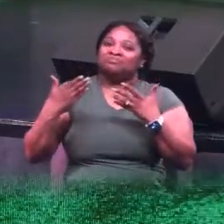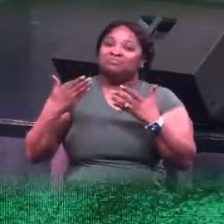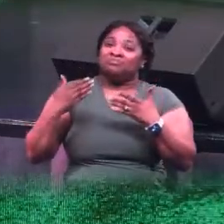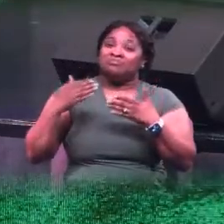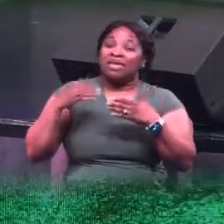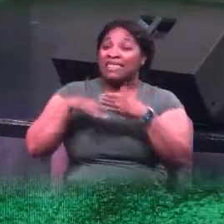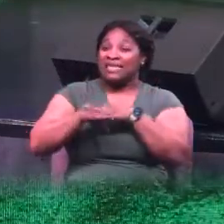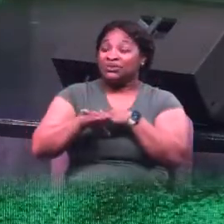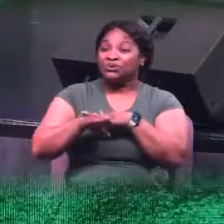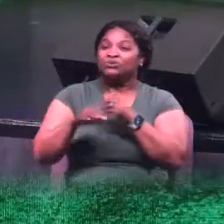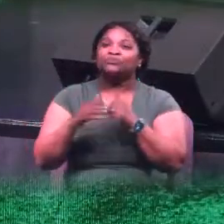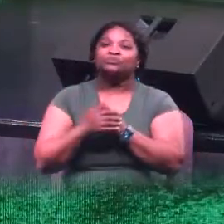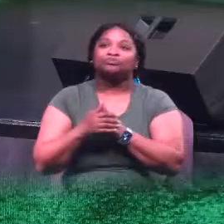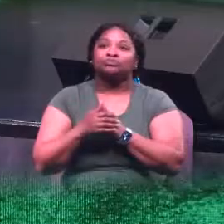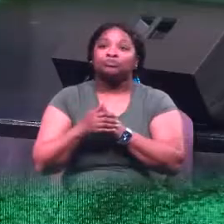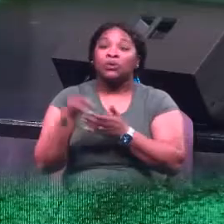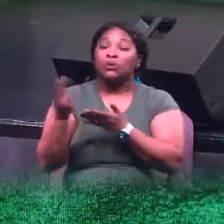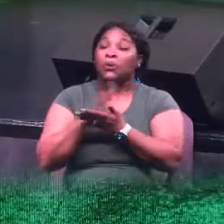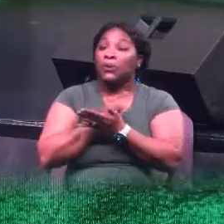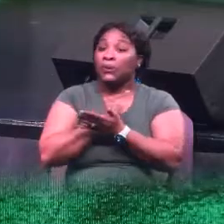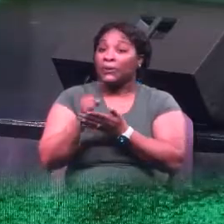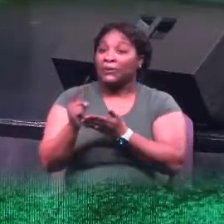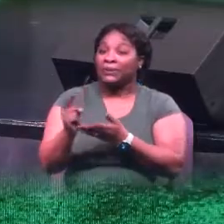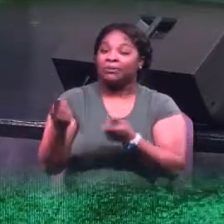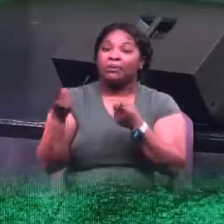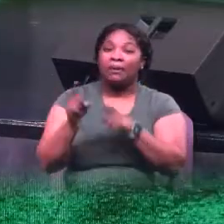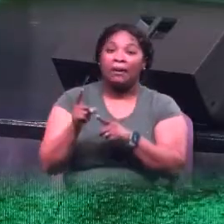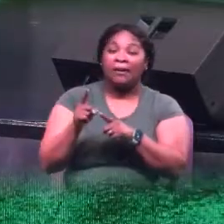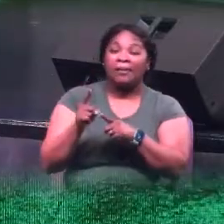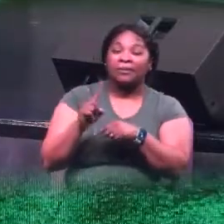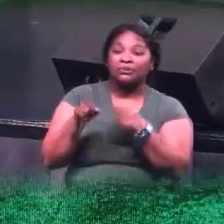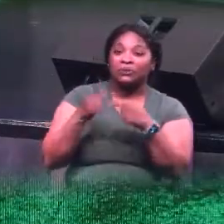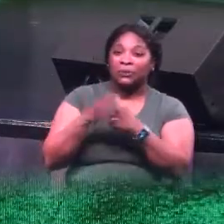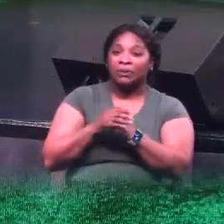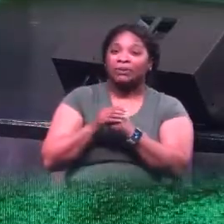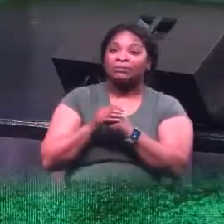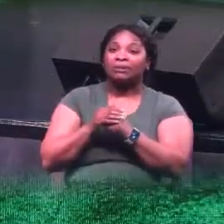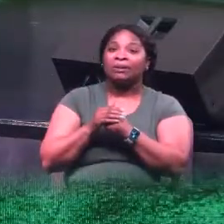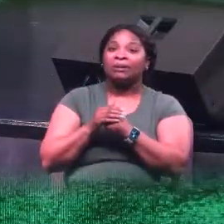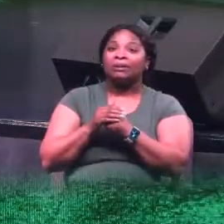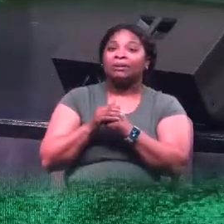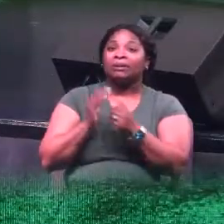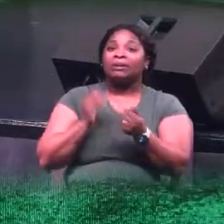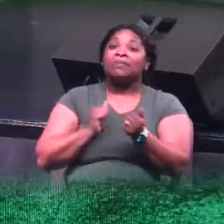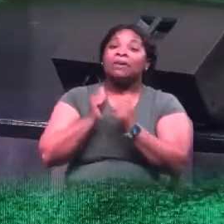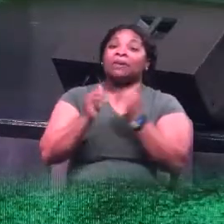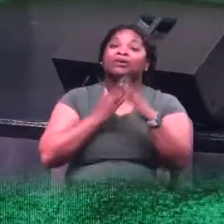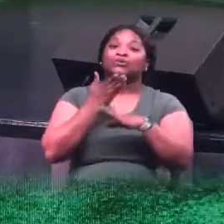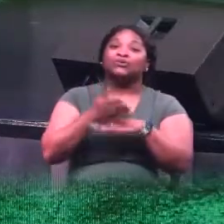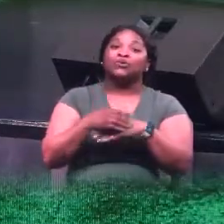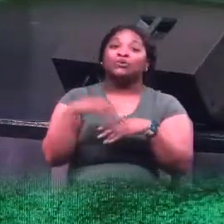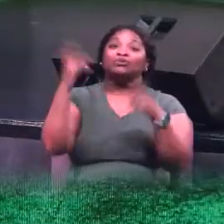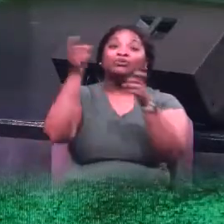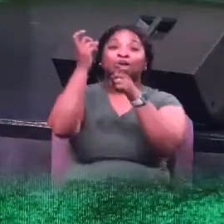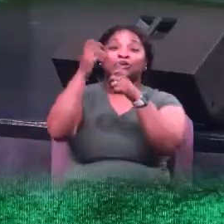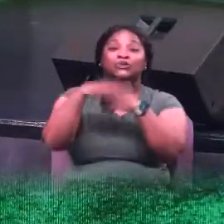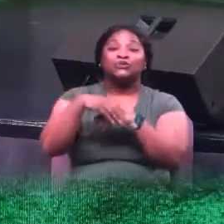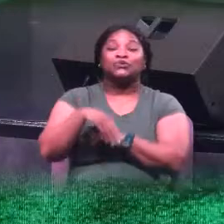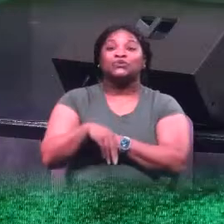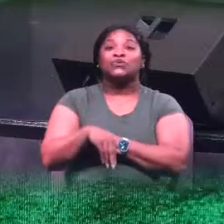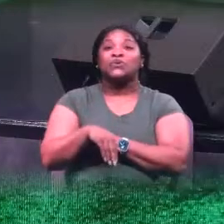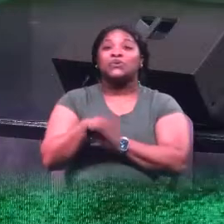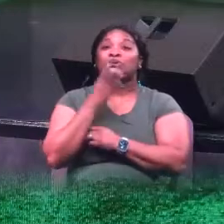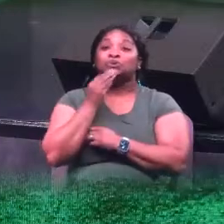The entire Holy Week, for that matter, occurs during the Passover festival for the Hebrews, for the